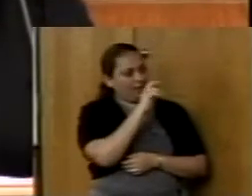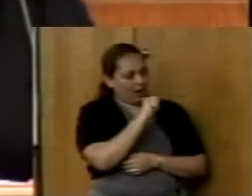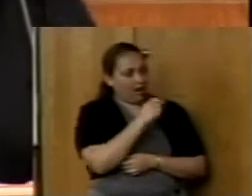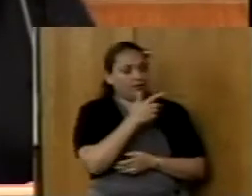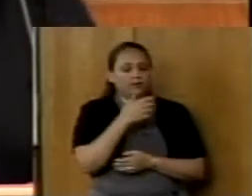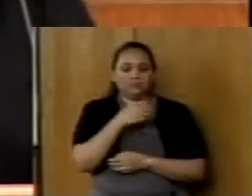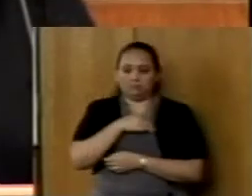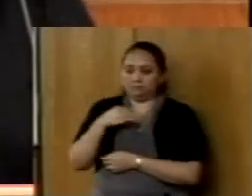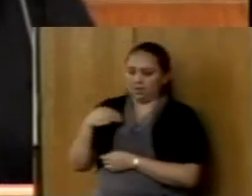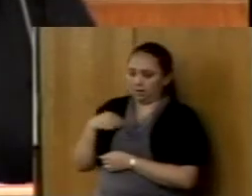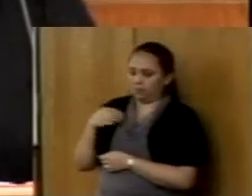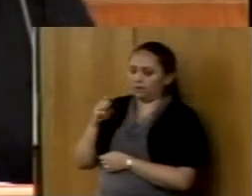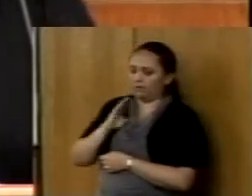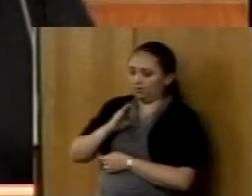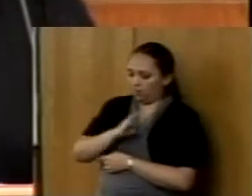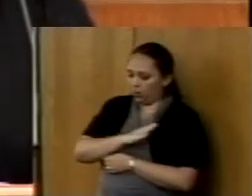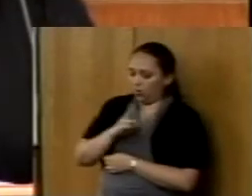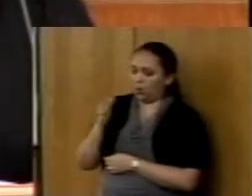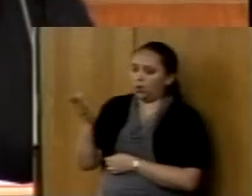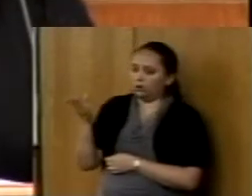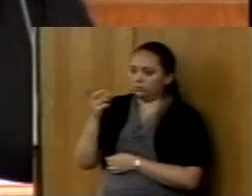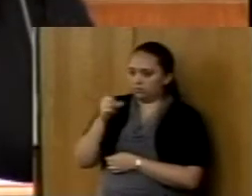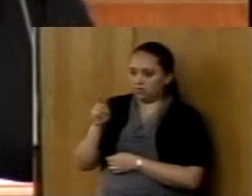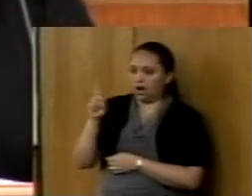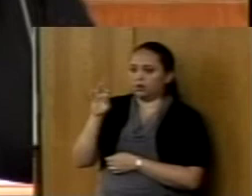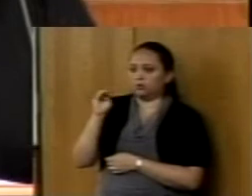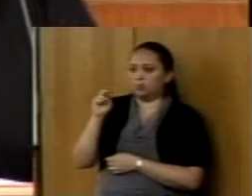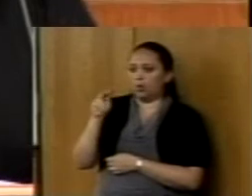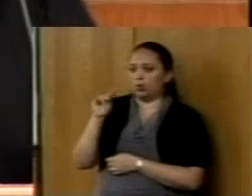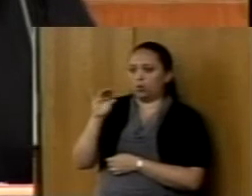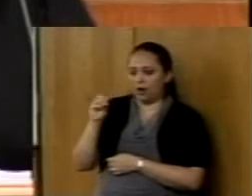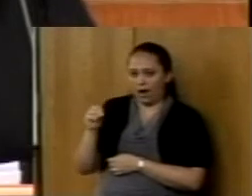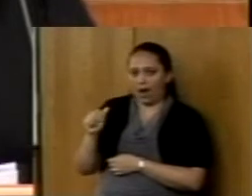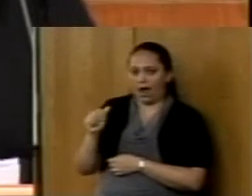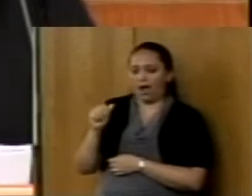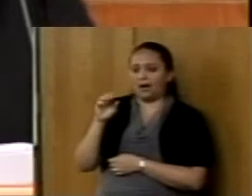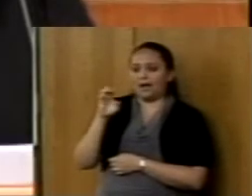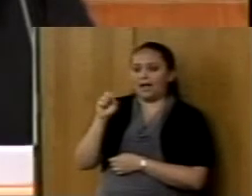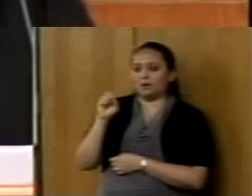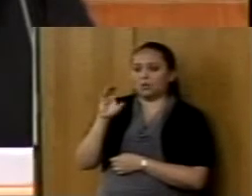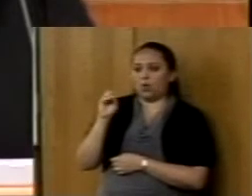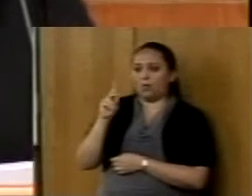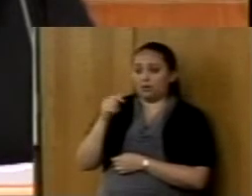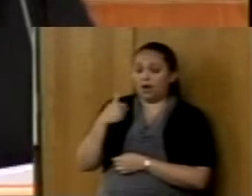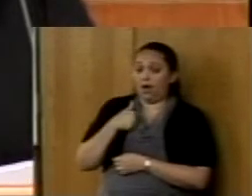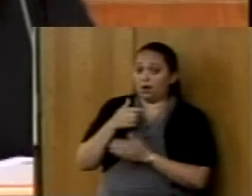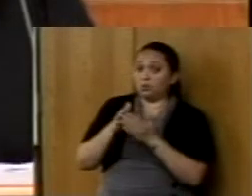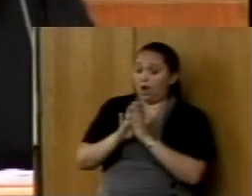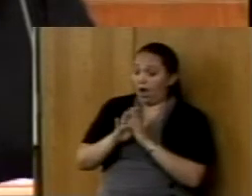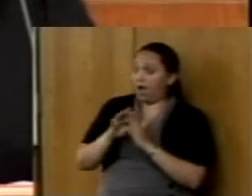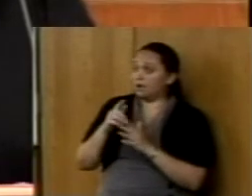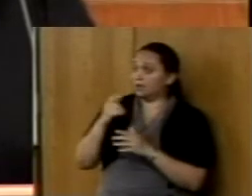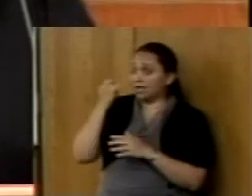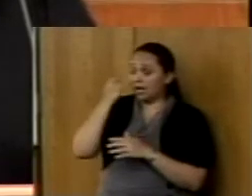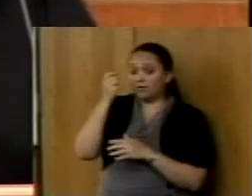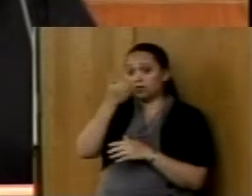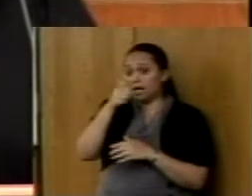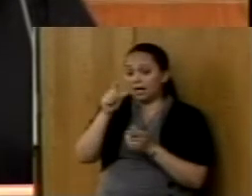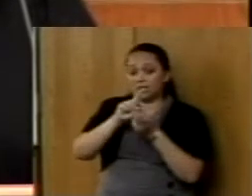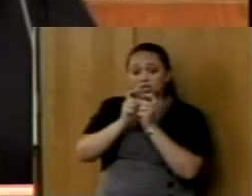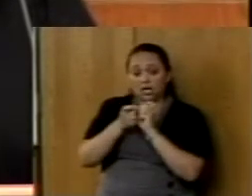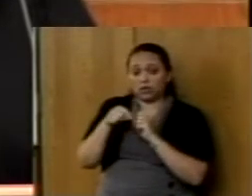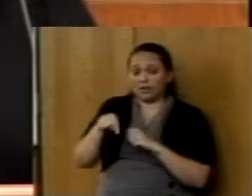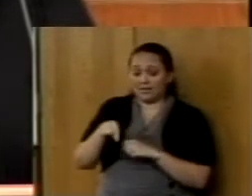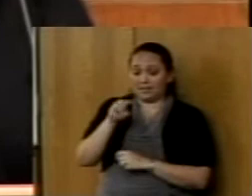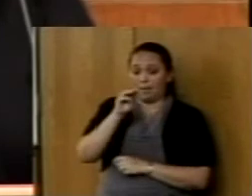Dr. Escobedo, I do ask, and I will pledge, that if there's any change to this memorandum of understanding,